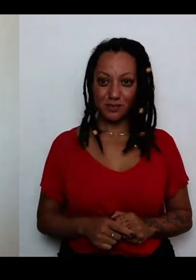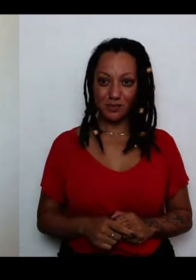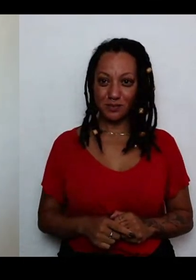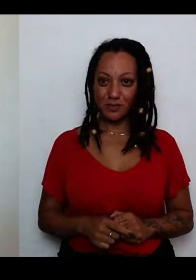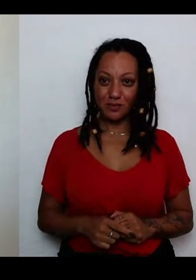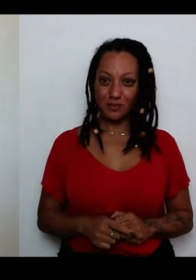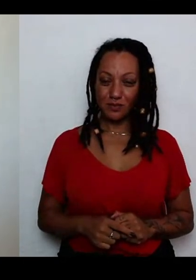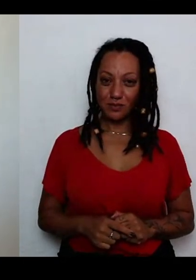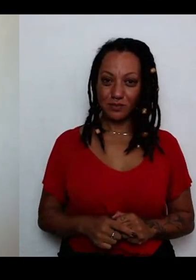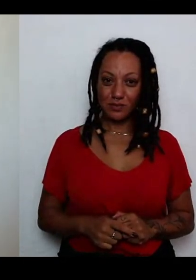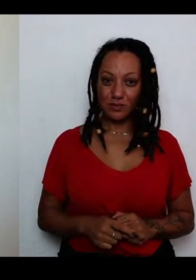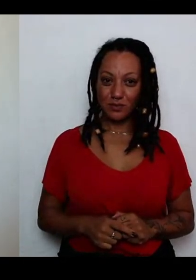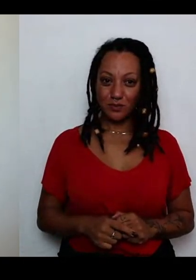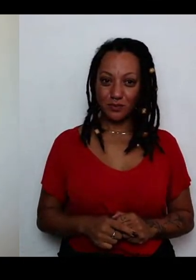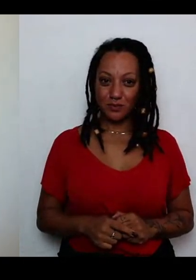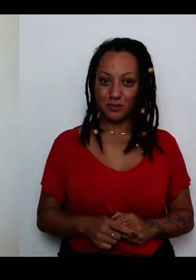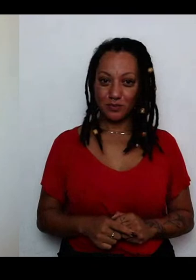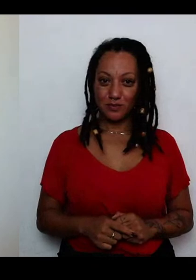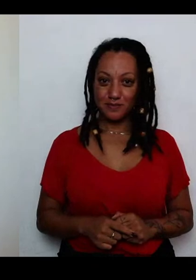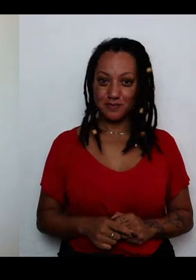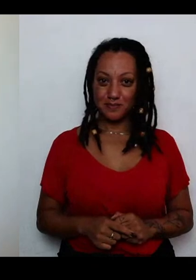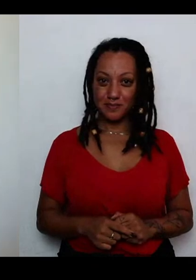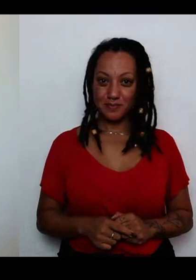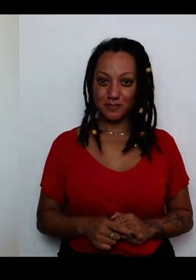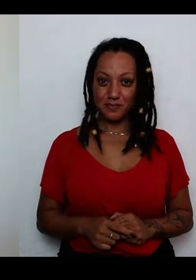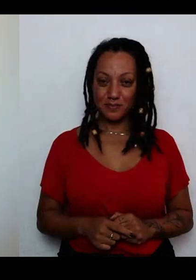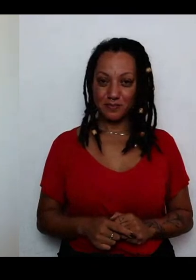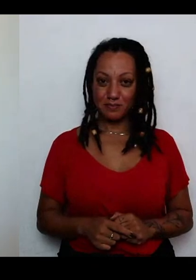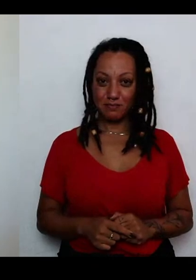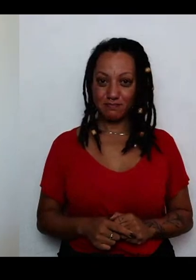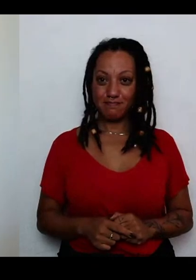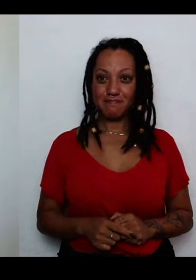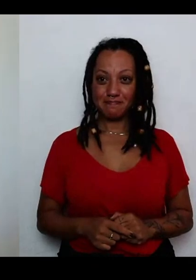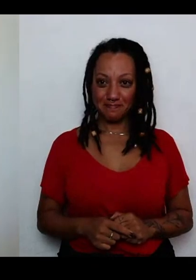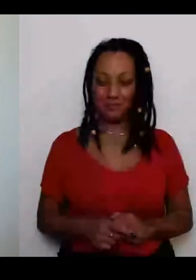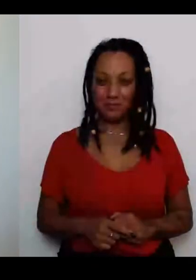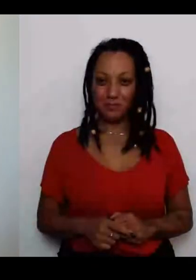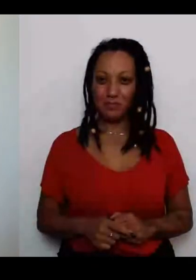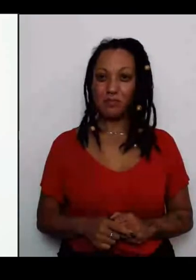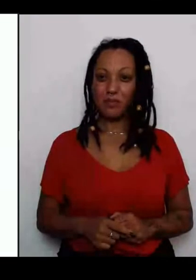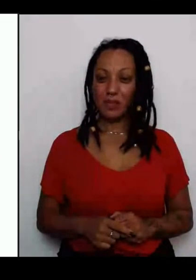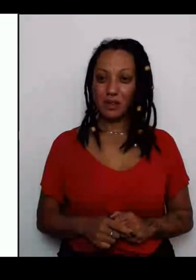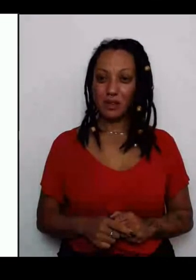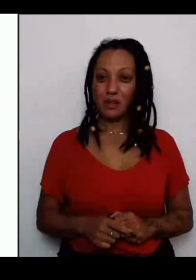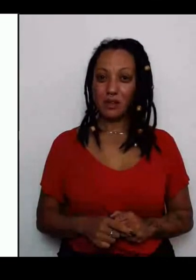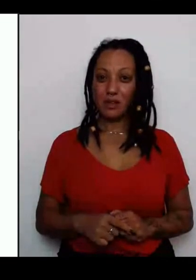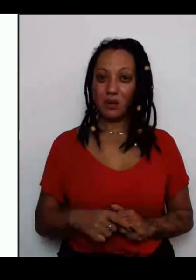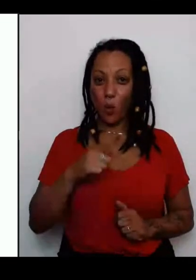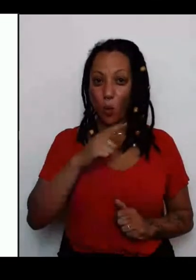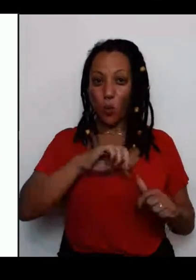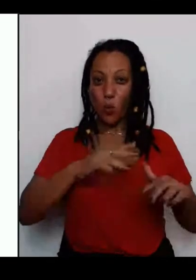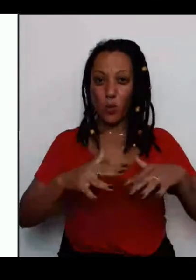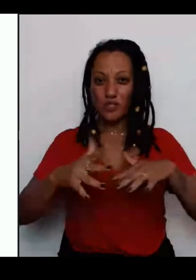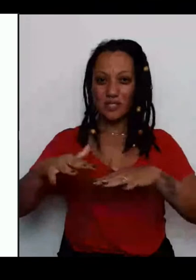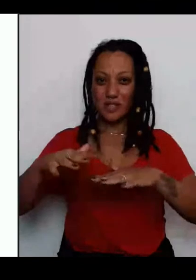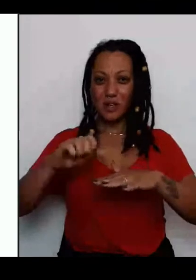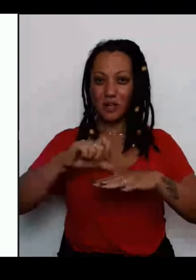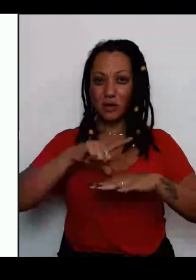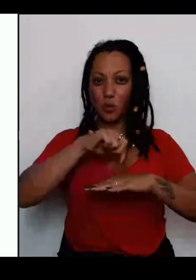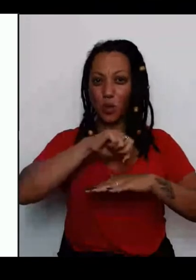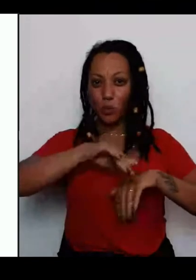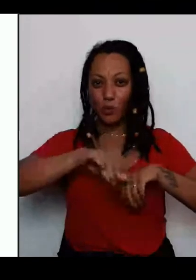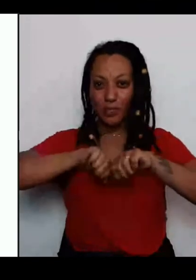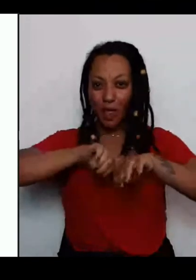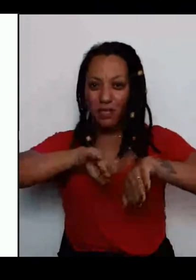so it was swimming in the ocean that I first felt a strong desire to be fully immersed in it absorbed